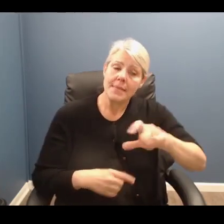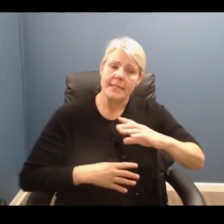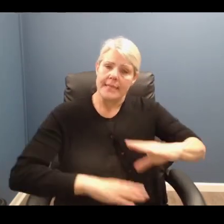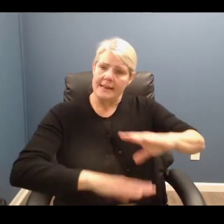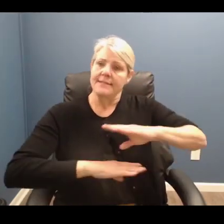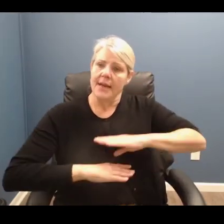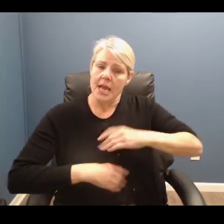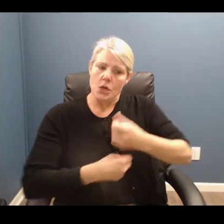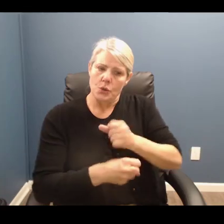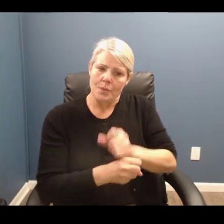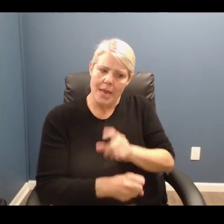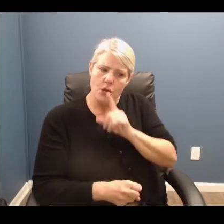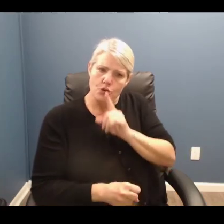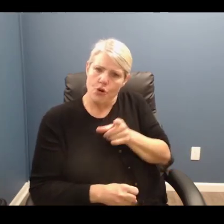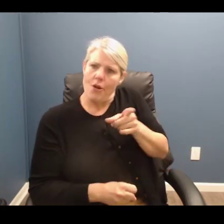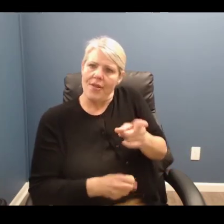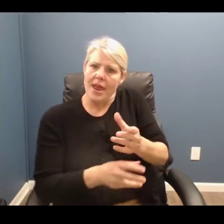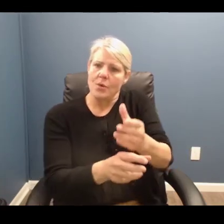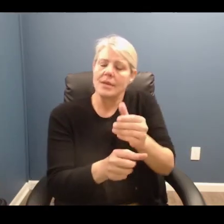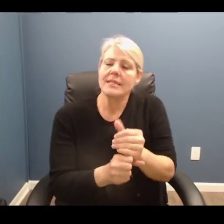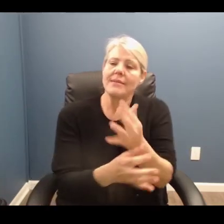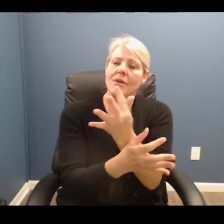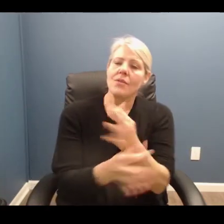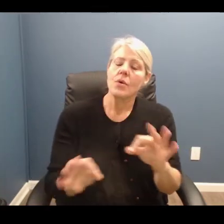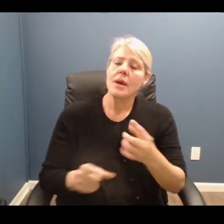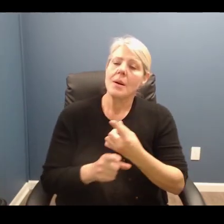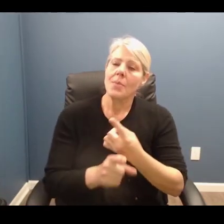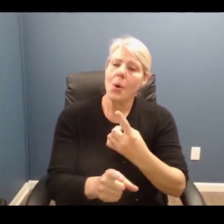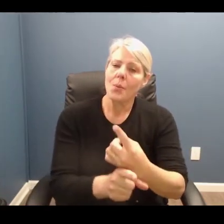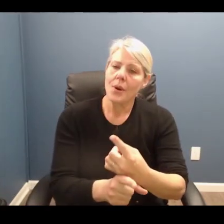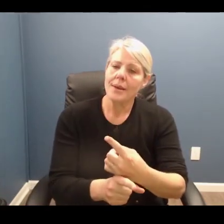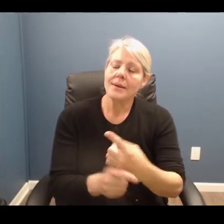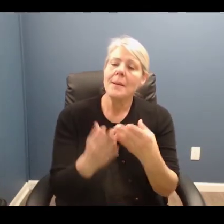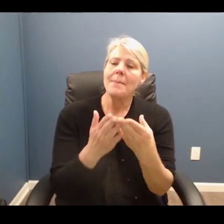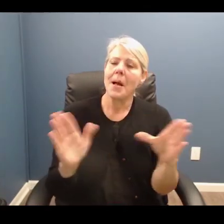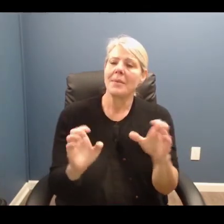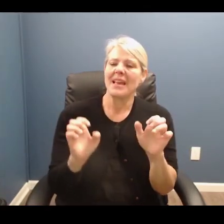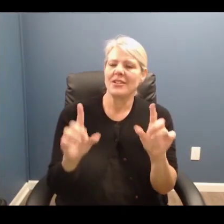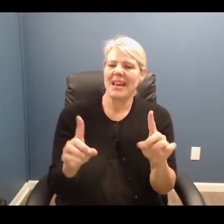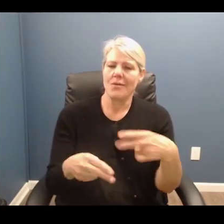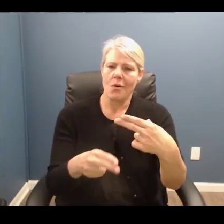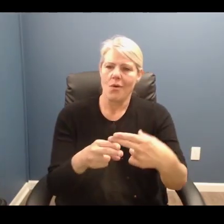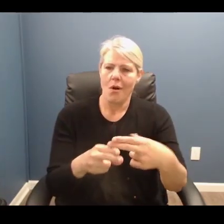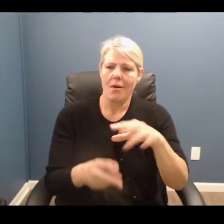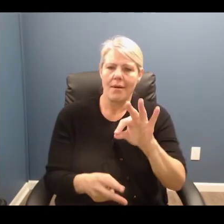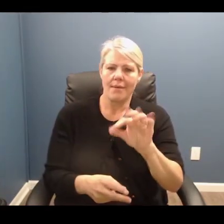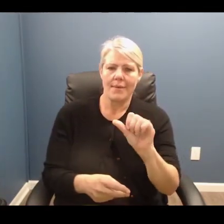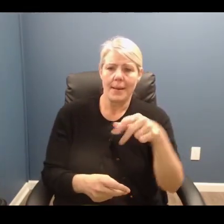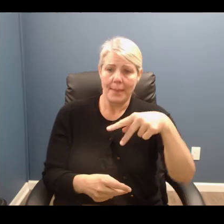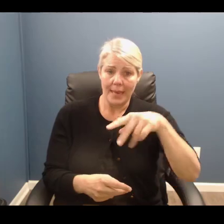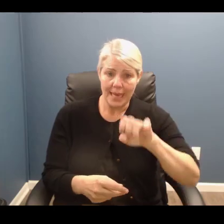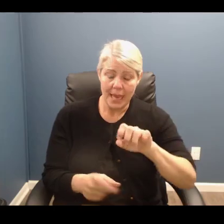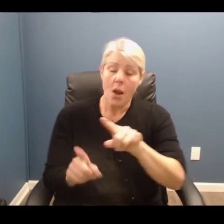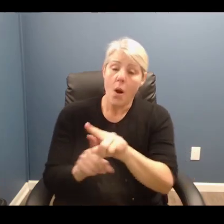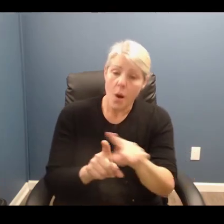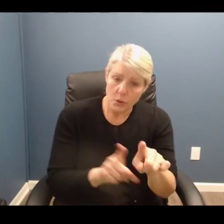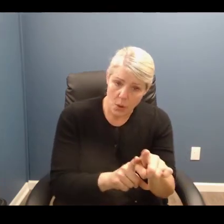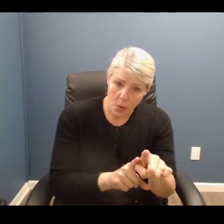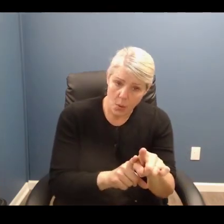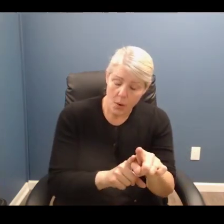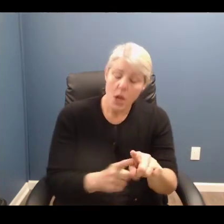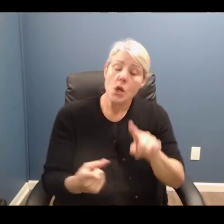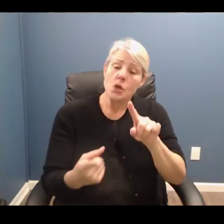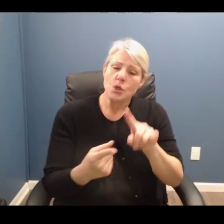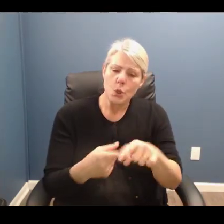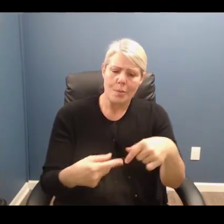disability receives a free, appropriate public education, or FAPE. They go on to state to be considered